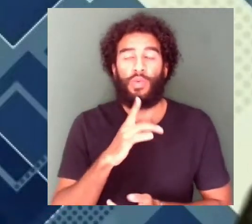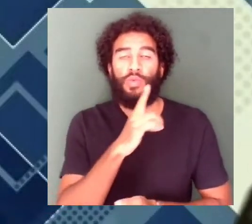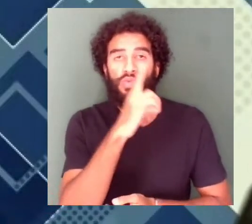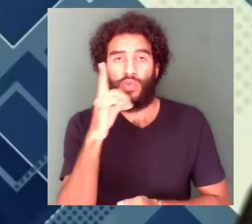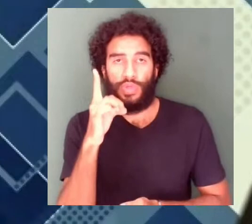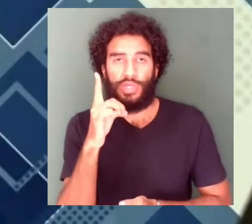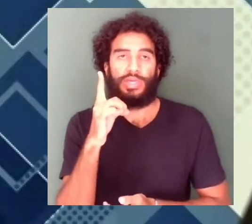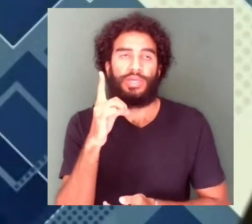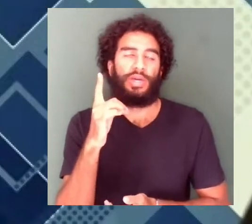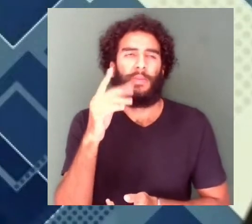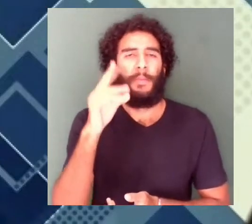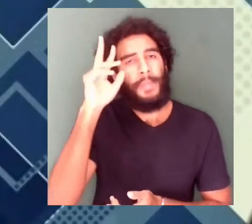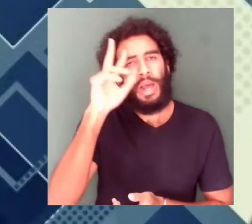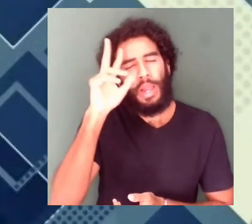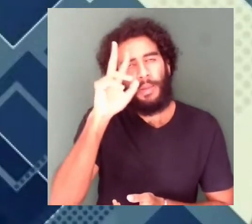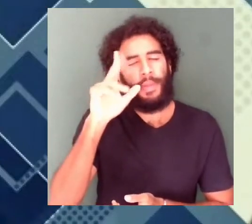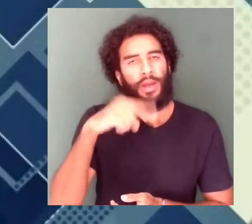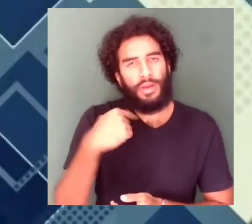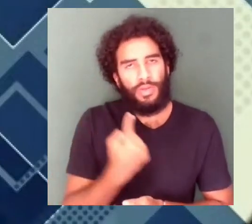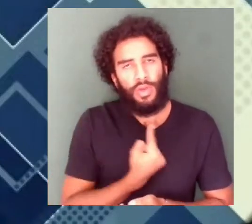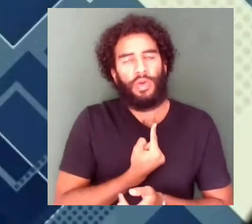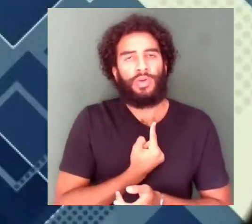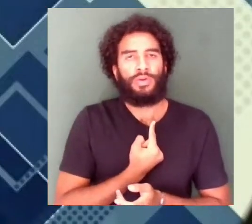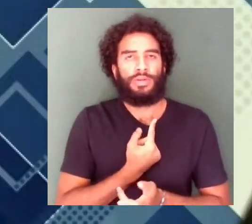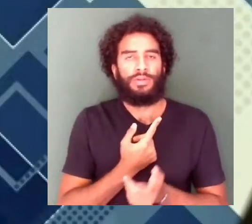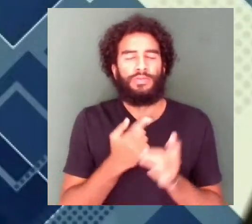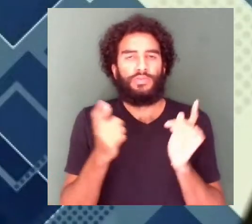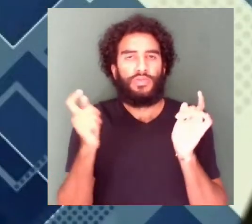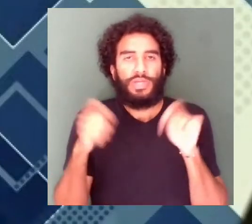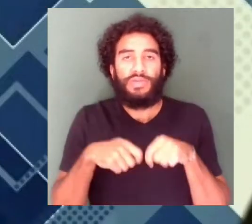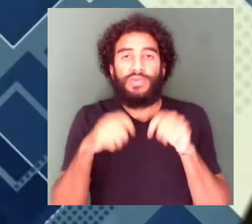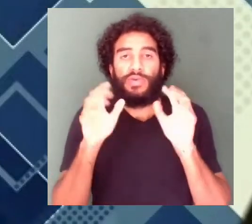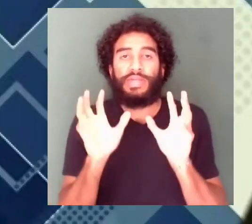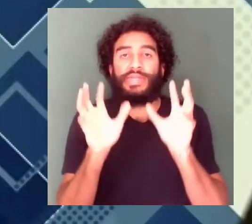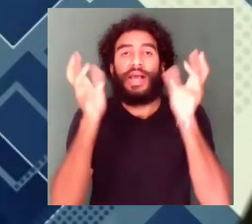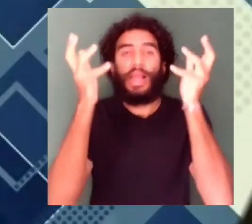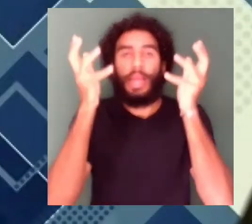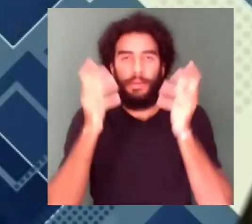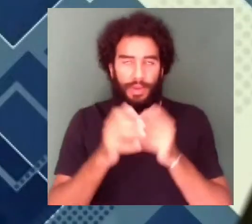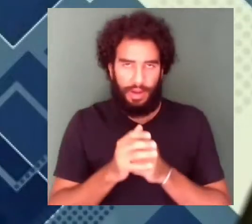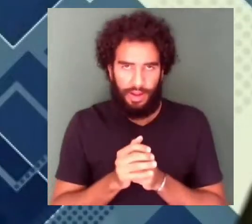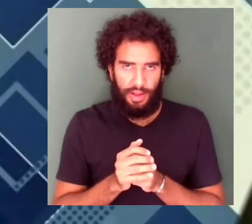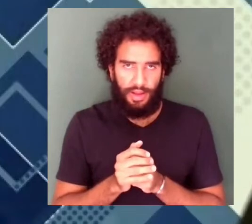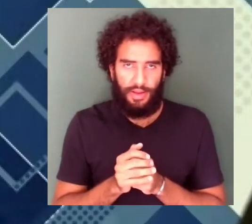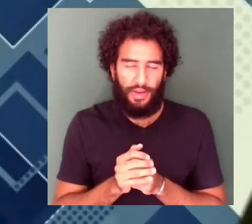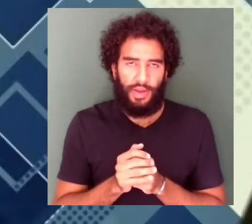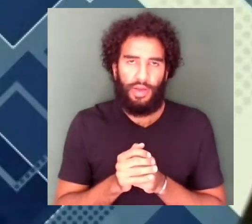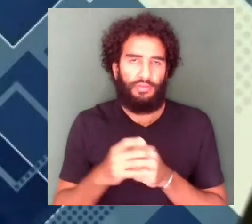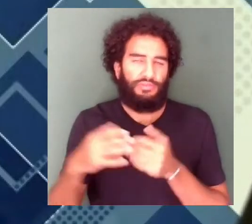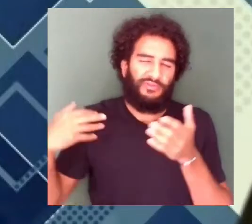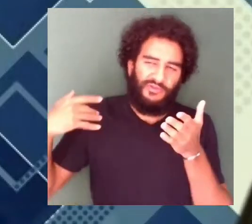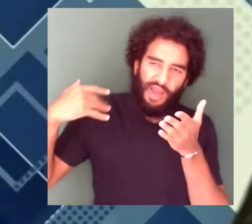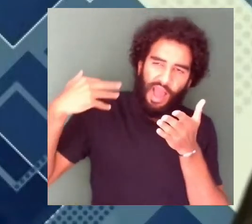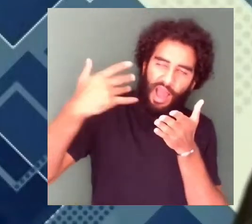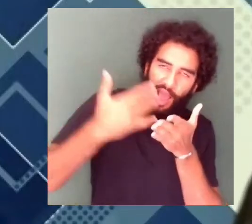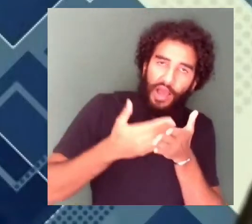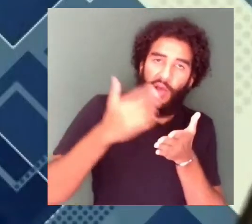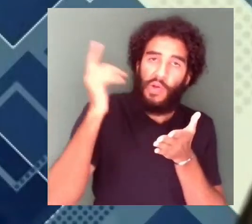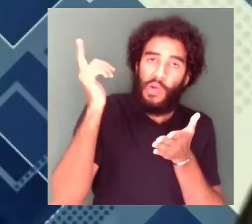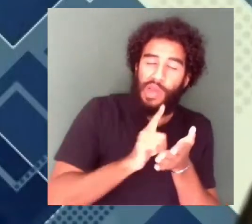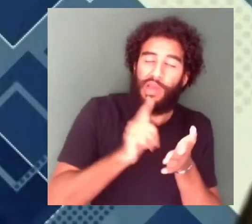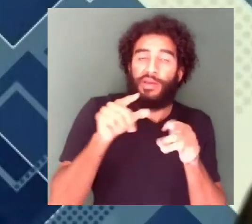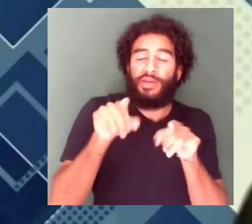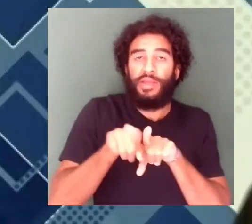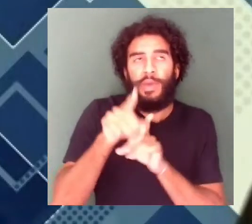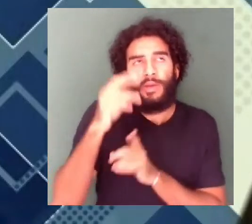of breast milk substitutes. So it's very important to have this day to celebrate how far